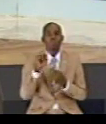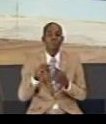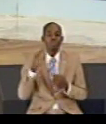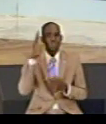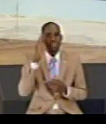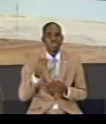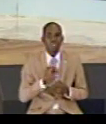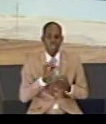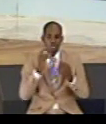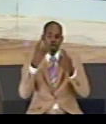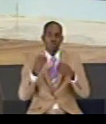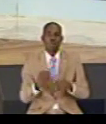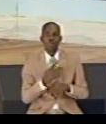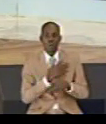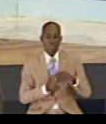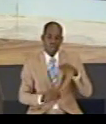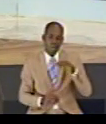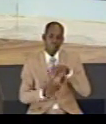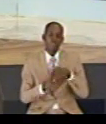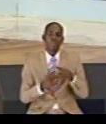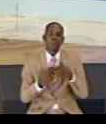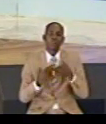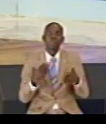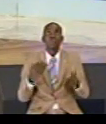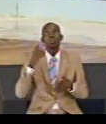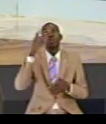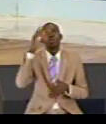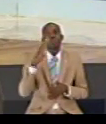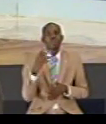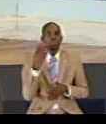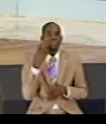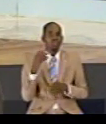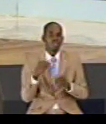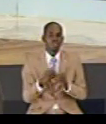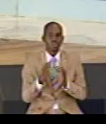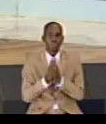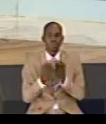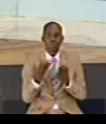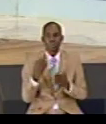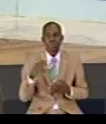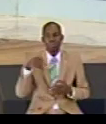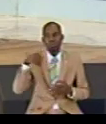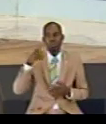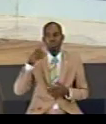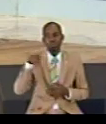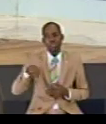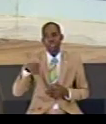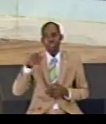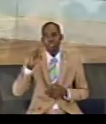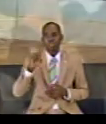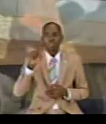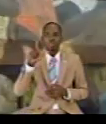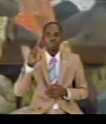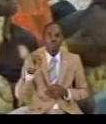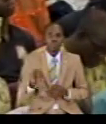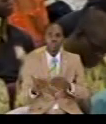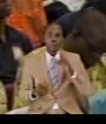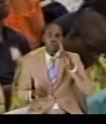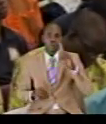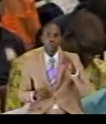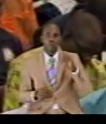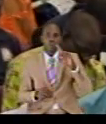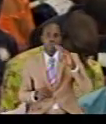and appear before God? Tells us in Psalm 143, Psalm